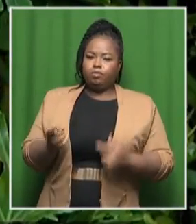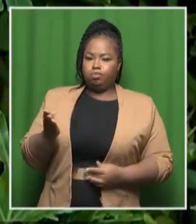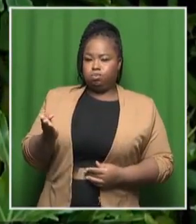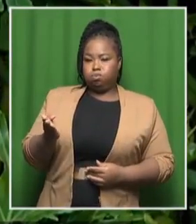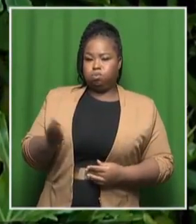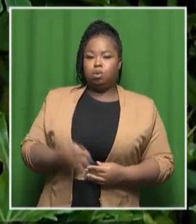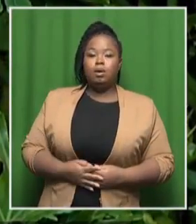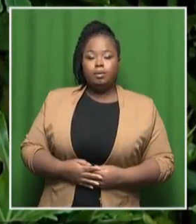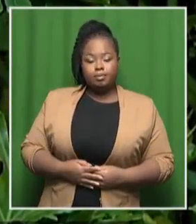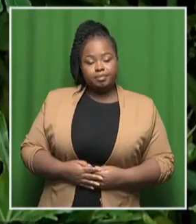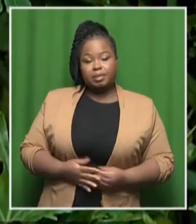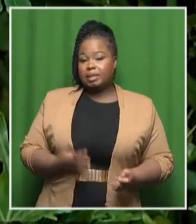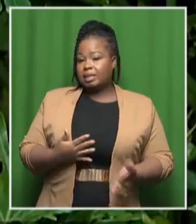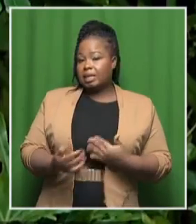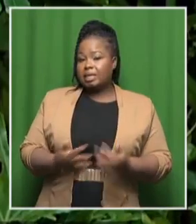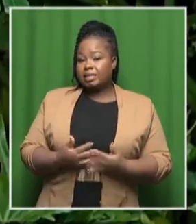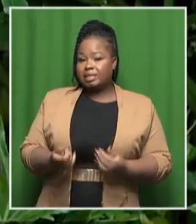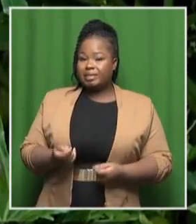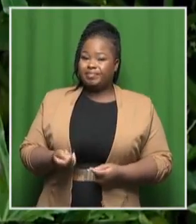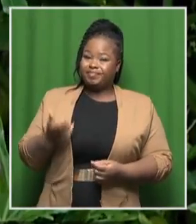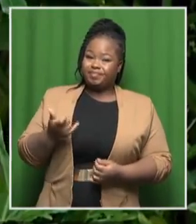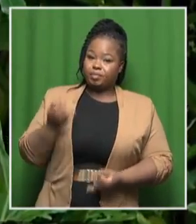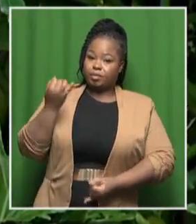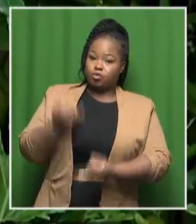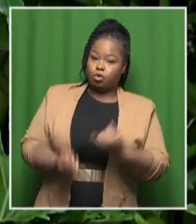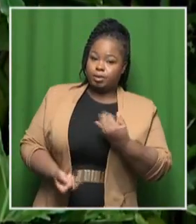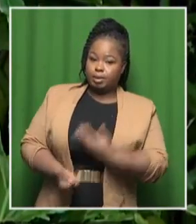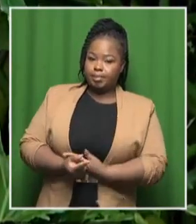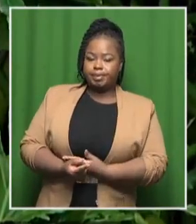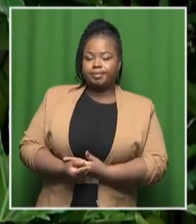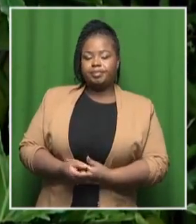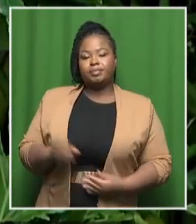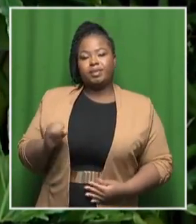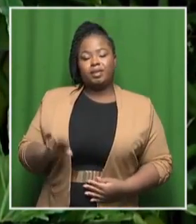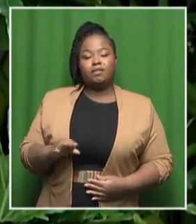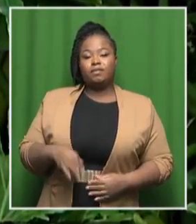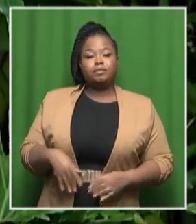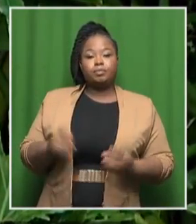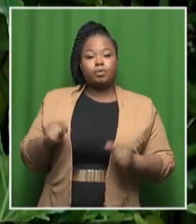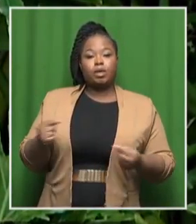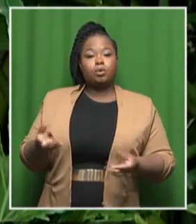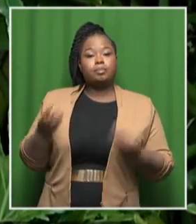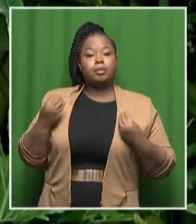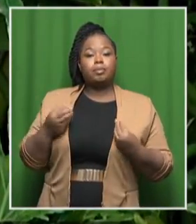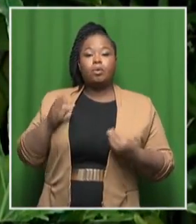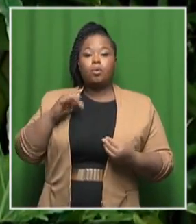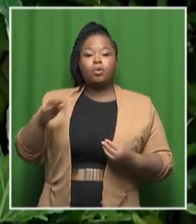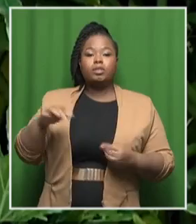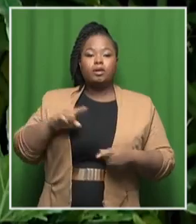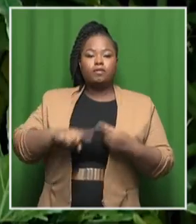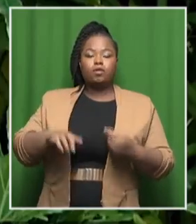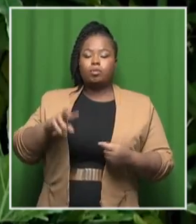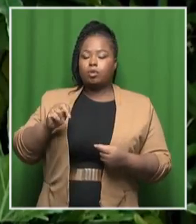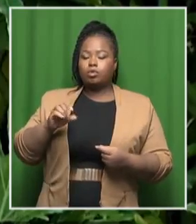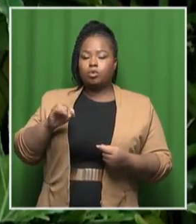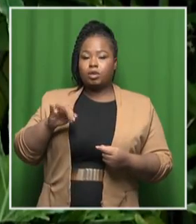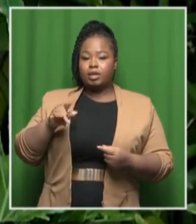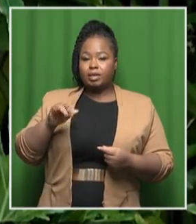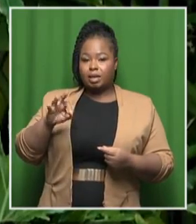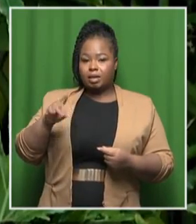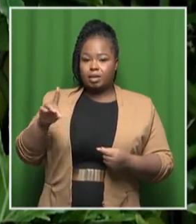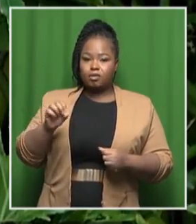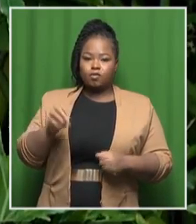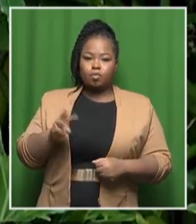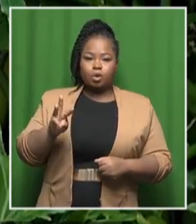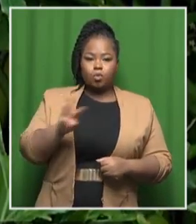therefore anything that goes slightly wrong on that, and if we cannot bring more water from Nooit Gedacht to augment the demand on the western